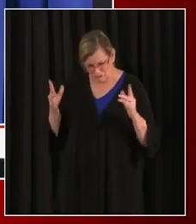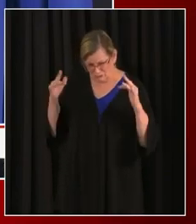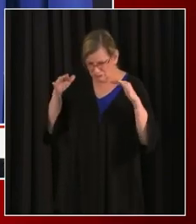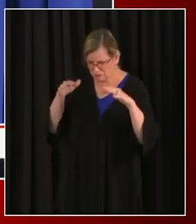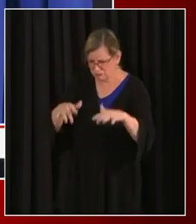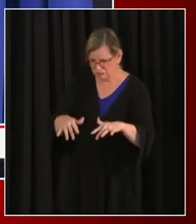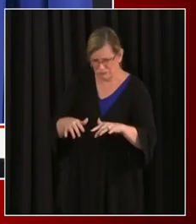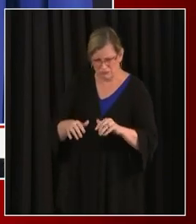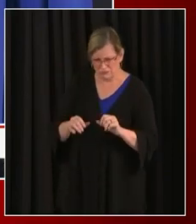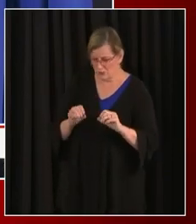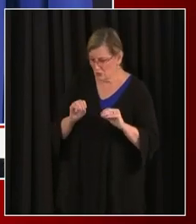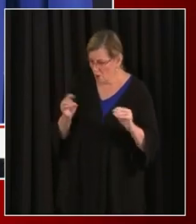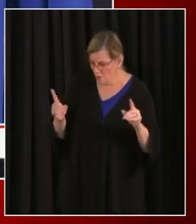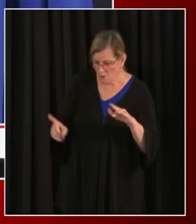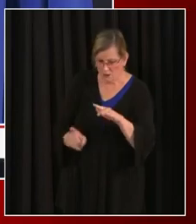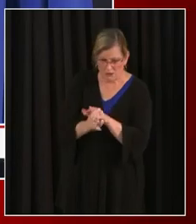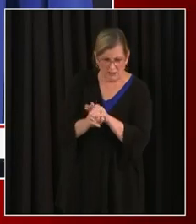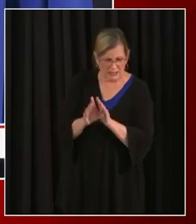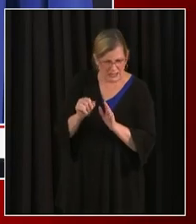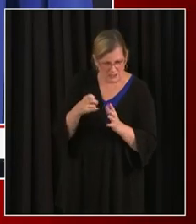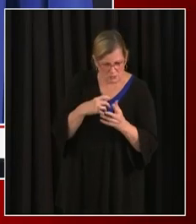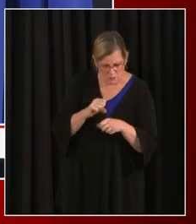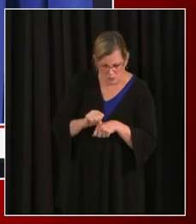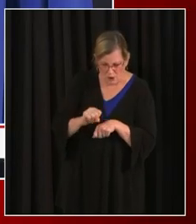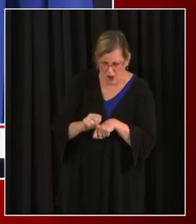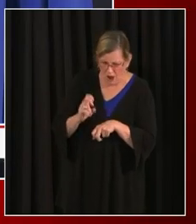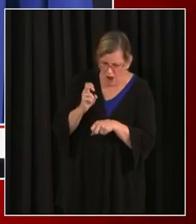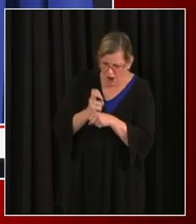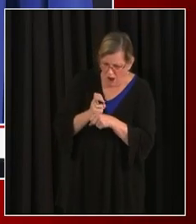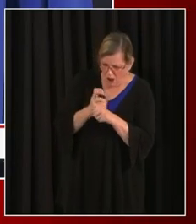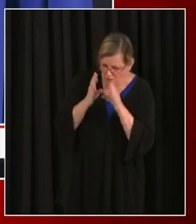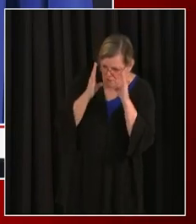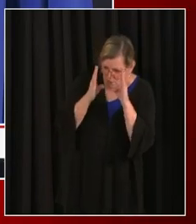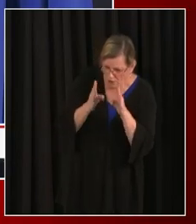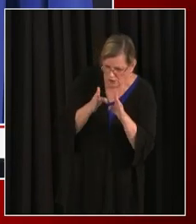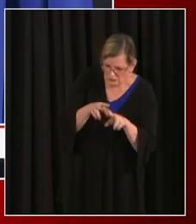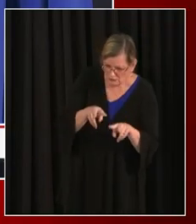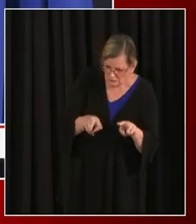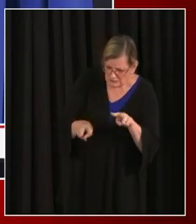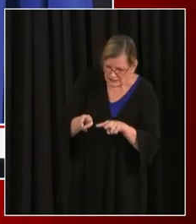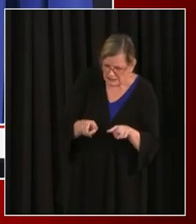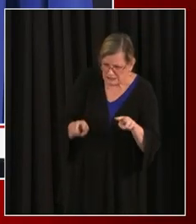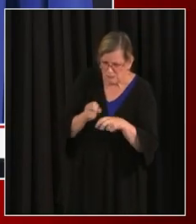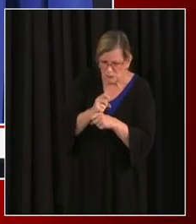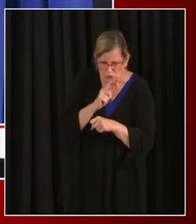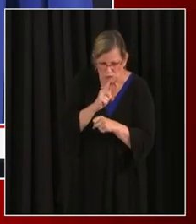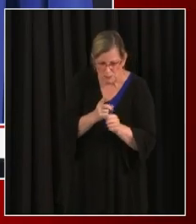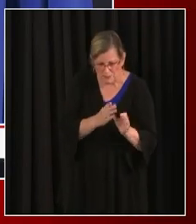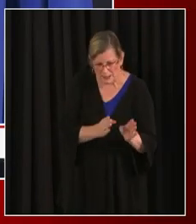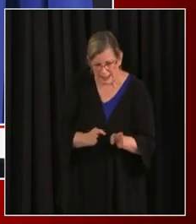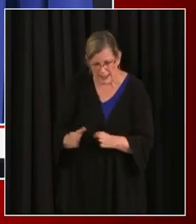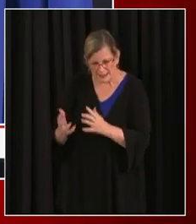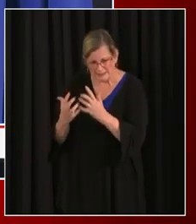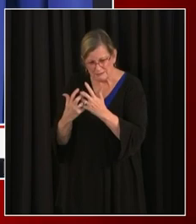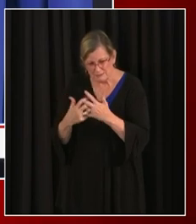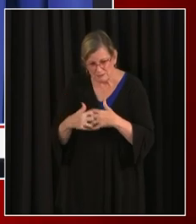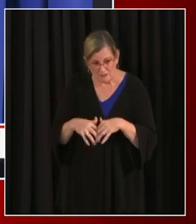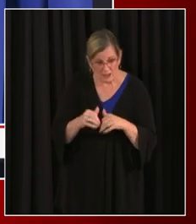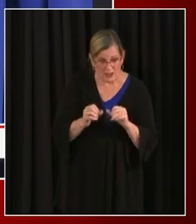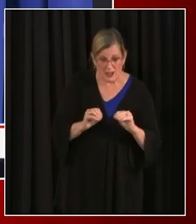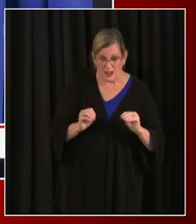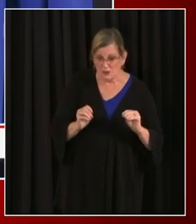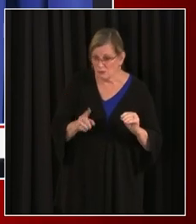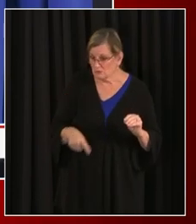of the entities in the education cluster for them to have plans in terms of whether or not a student presents with